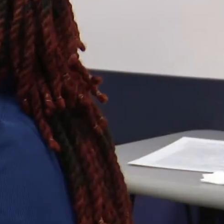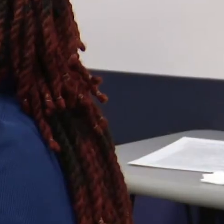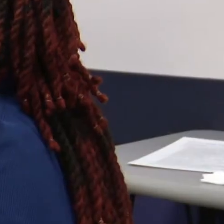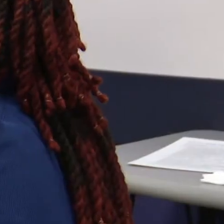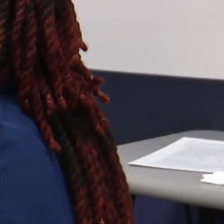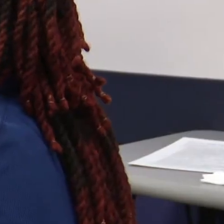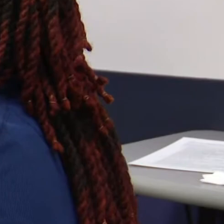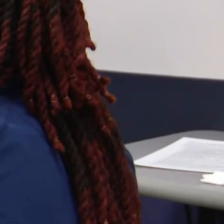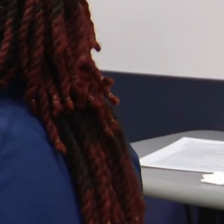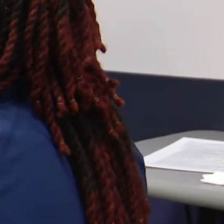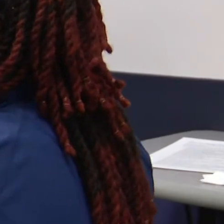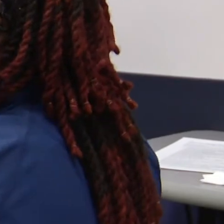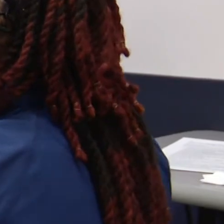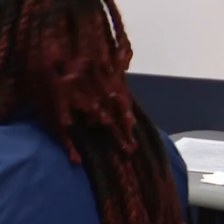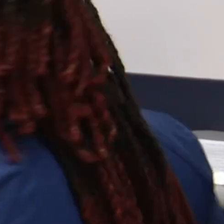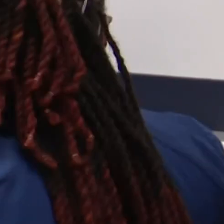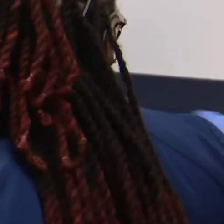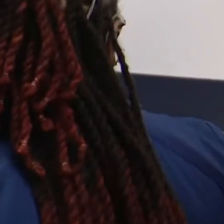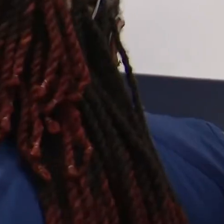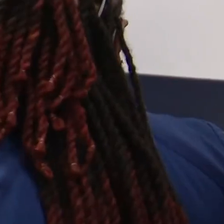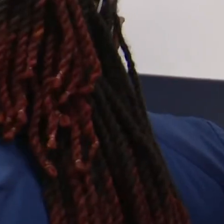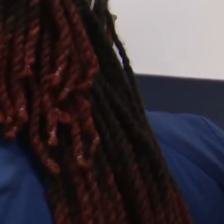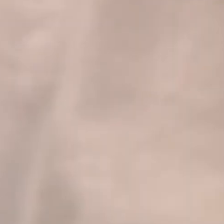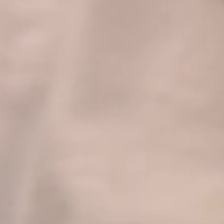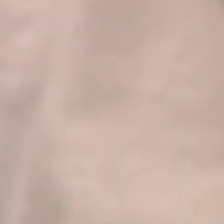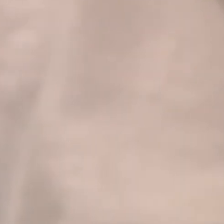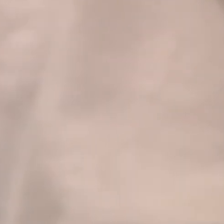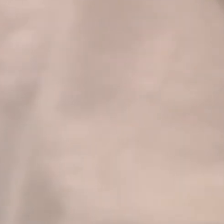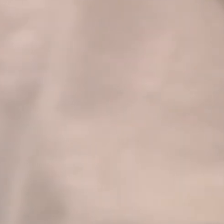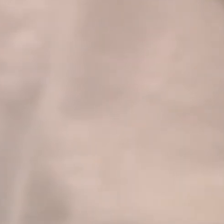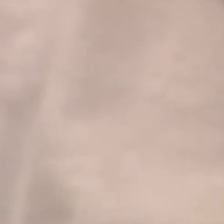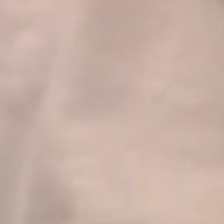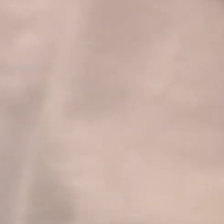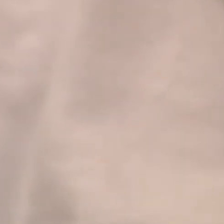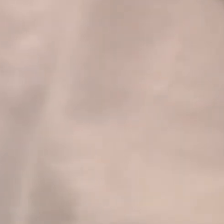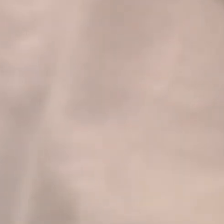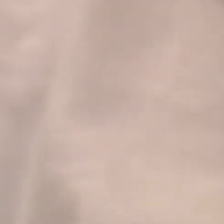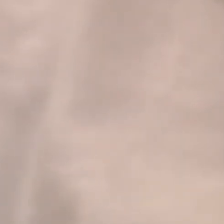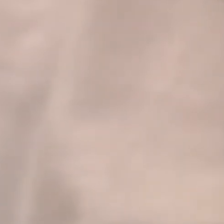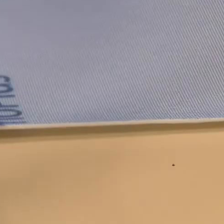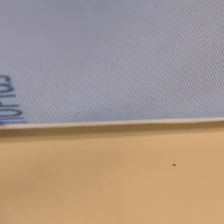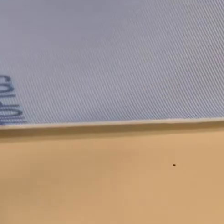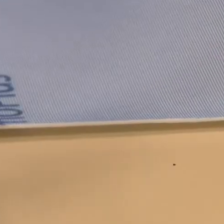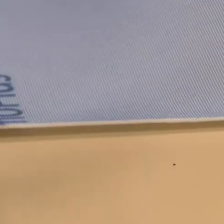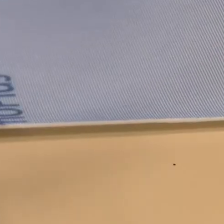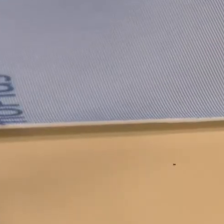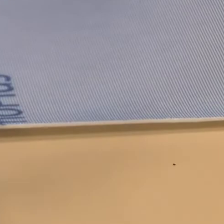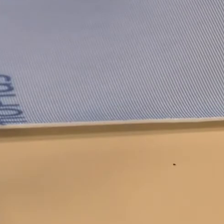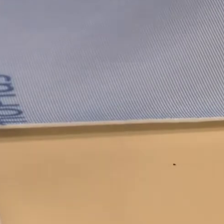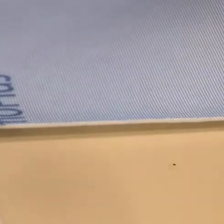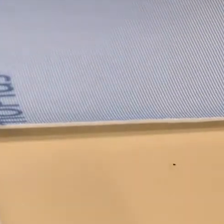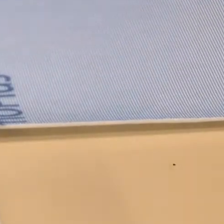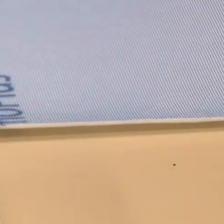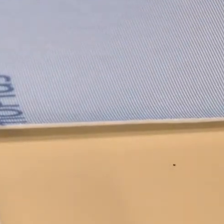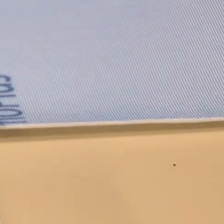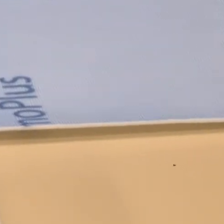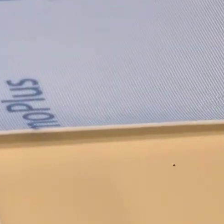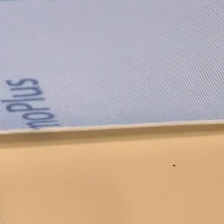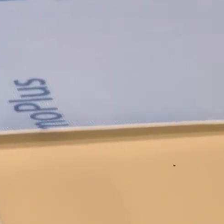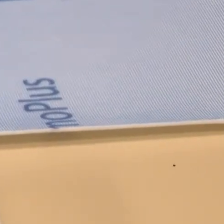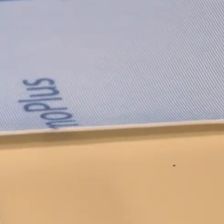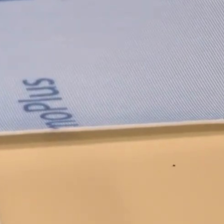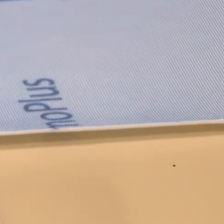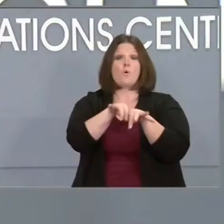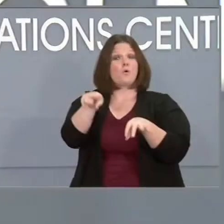5 to 11-year-olds eligible for the Pfizer pediatric shot, she says getting the unvaccinated to finally take the leap is still a